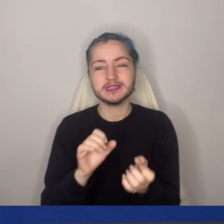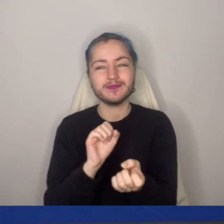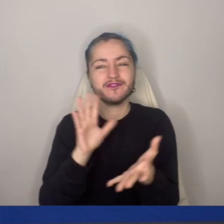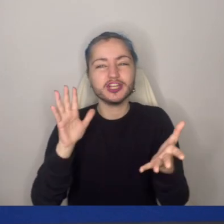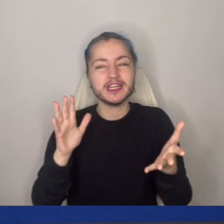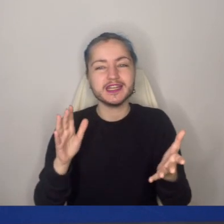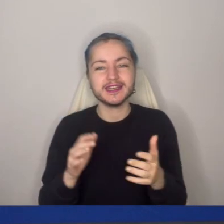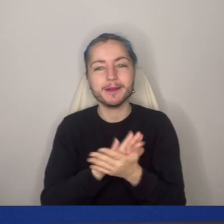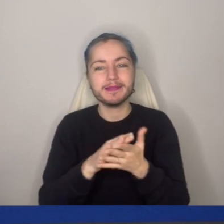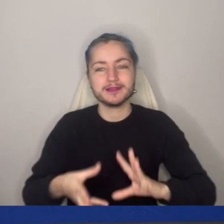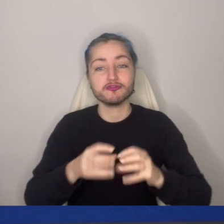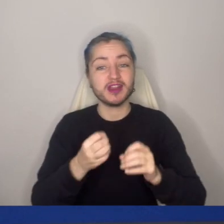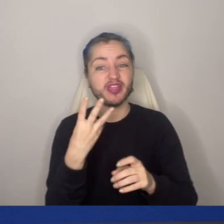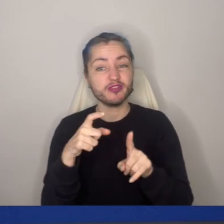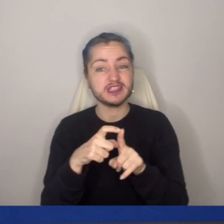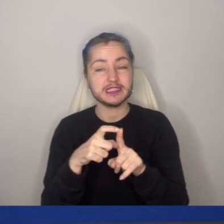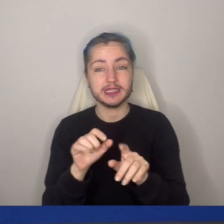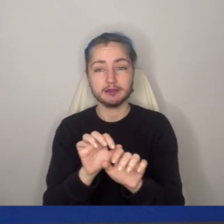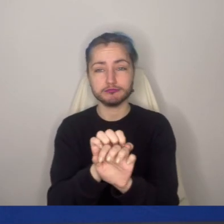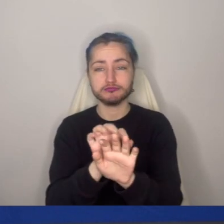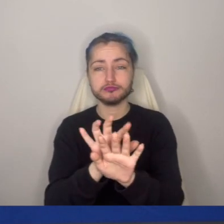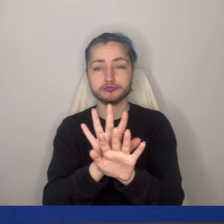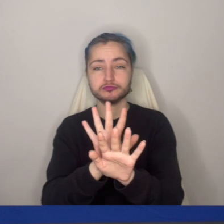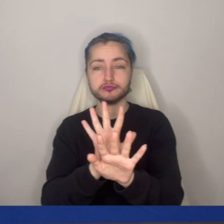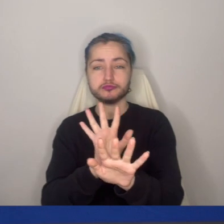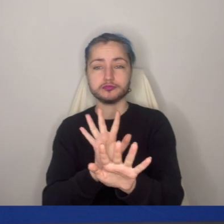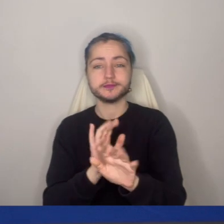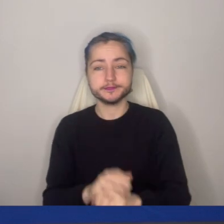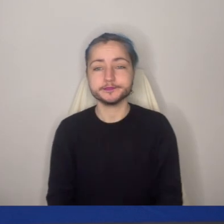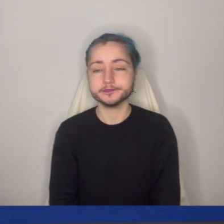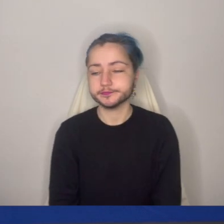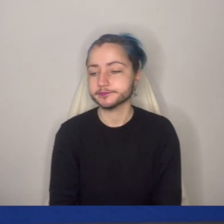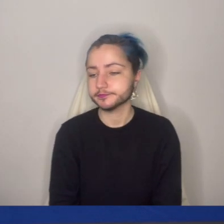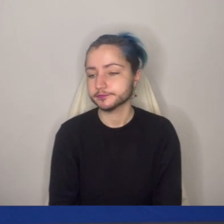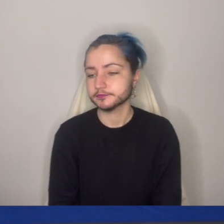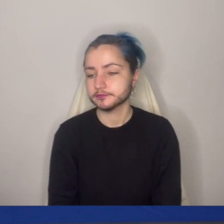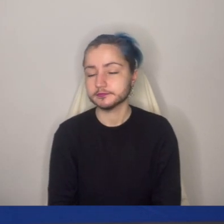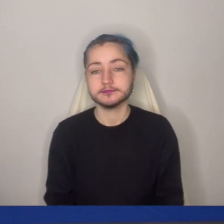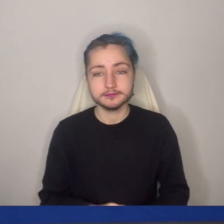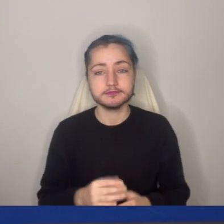the 3D effect. So we're going to keep sticking,